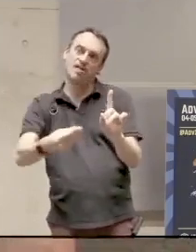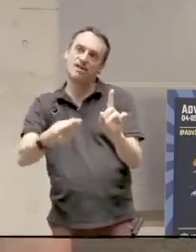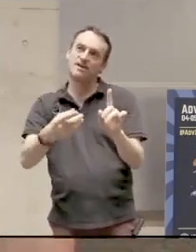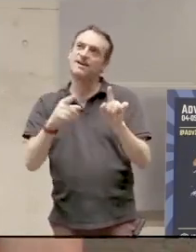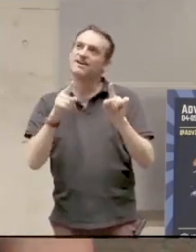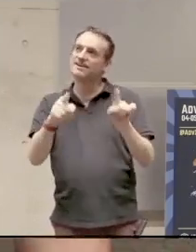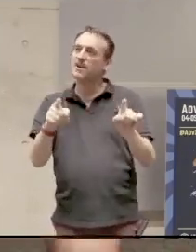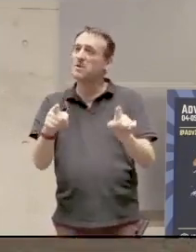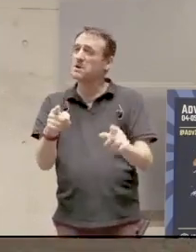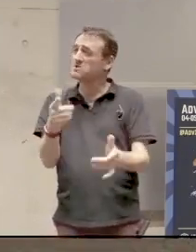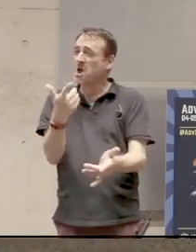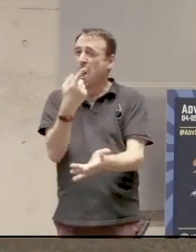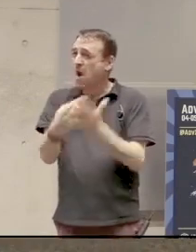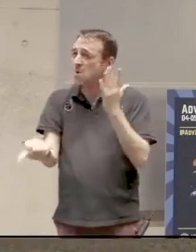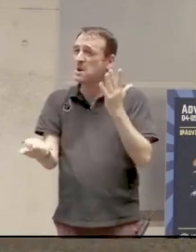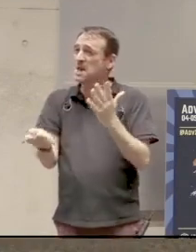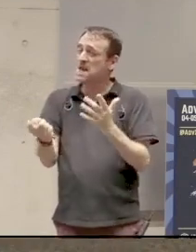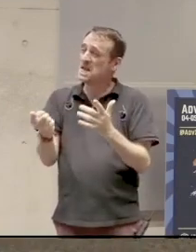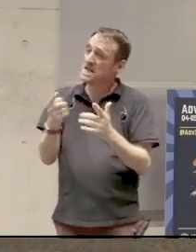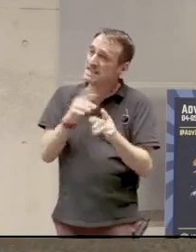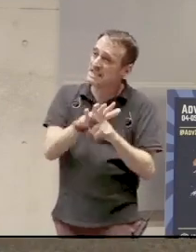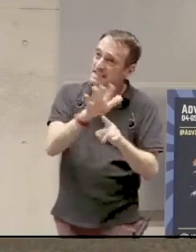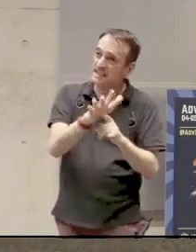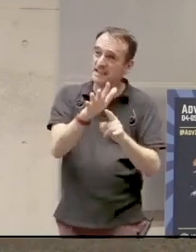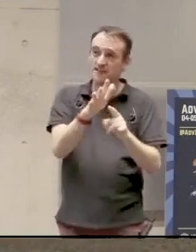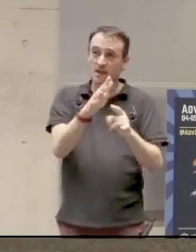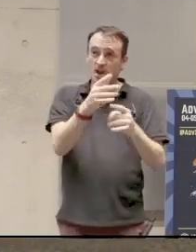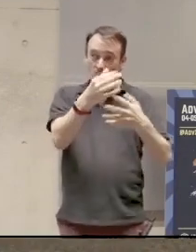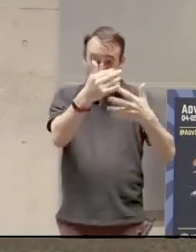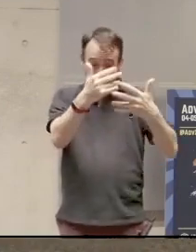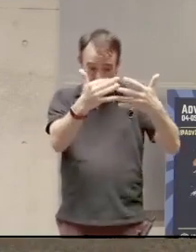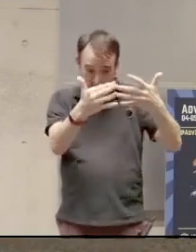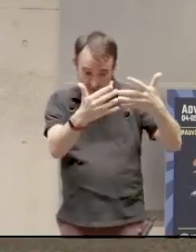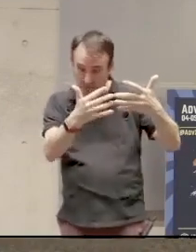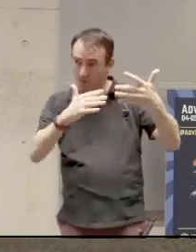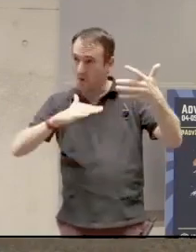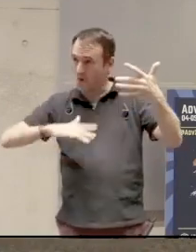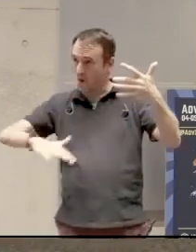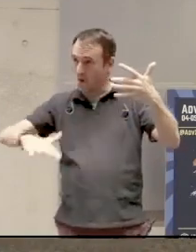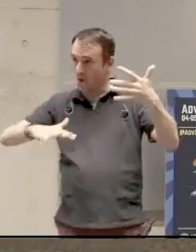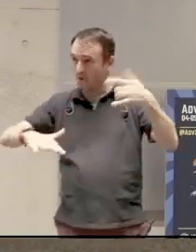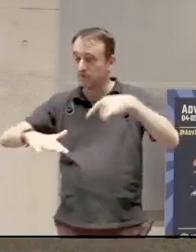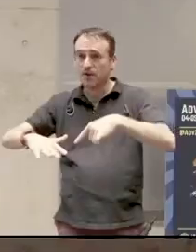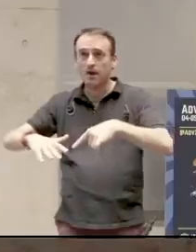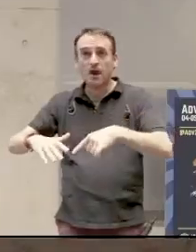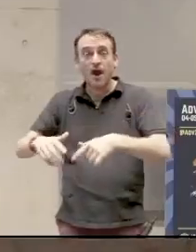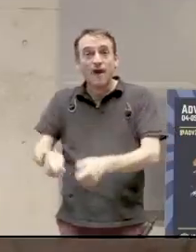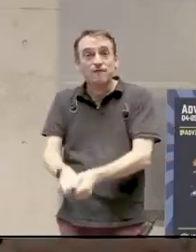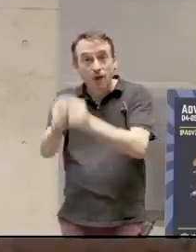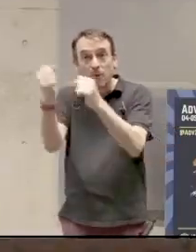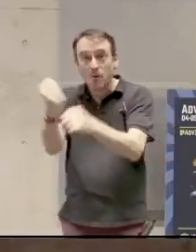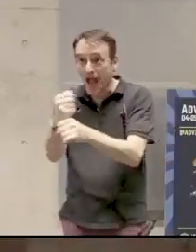pure titillation. But underneath all of that, there's actually a decent volleyball game.